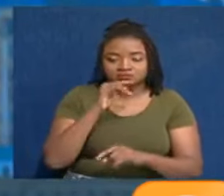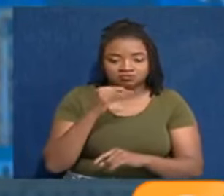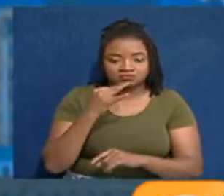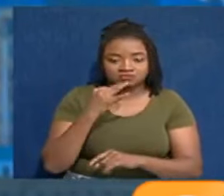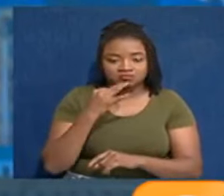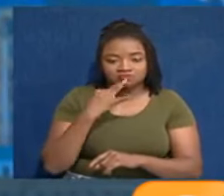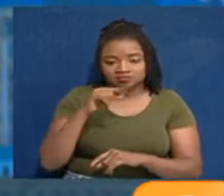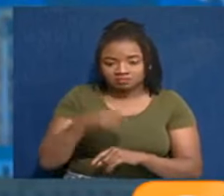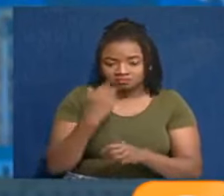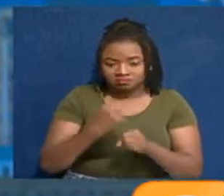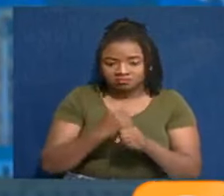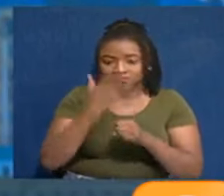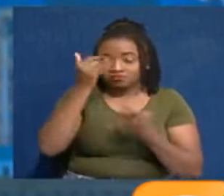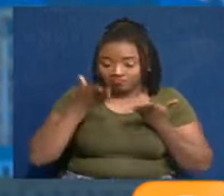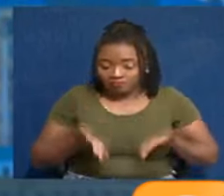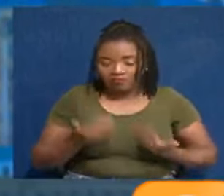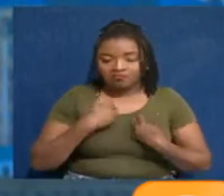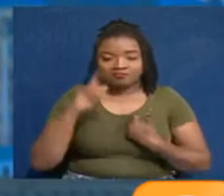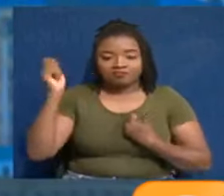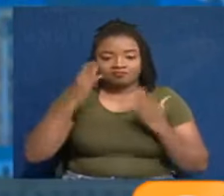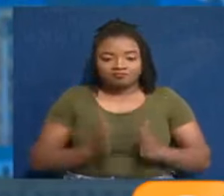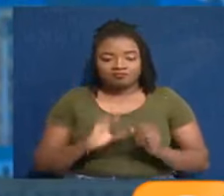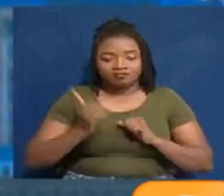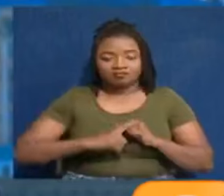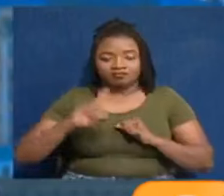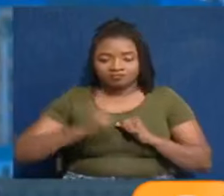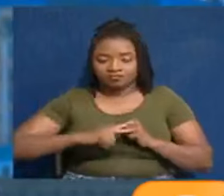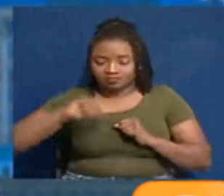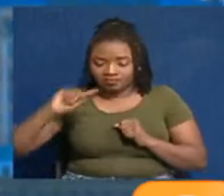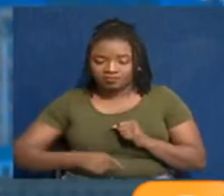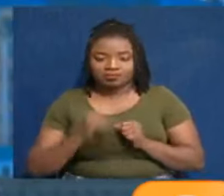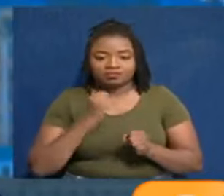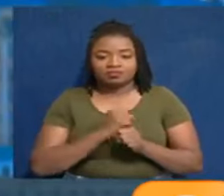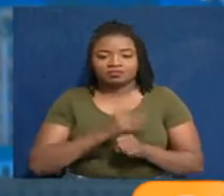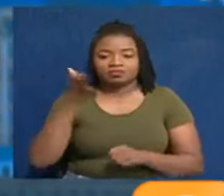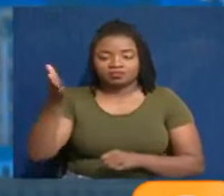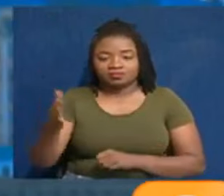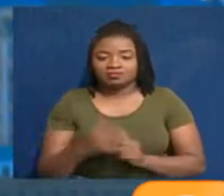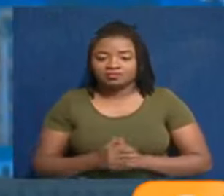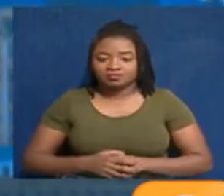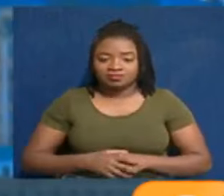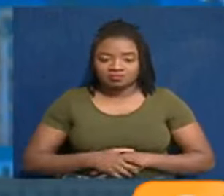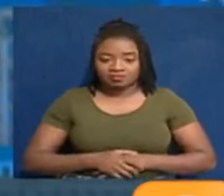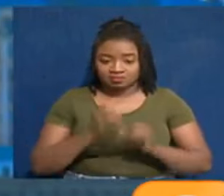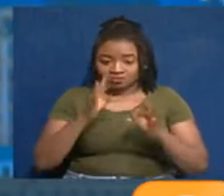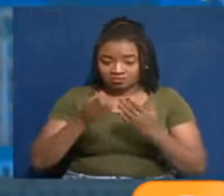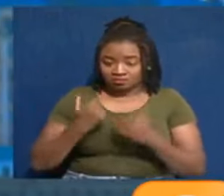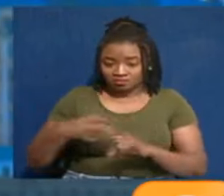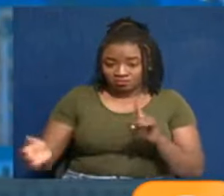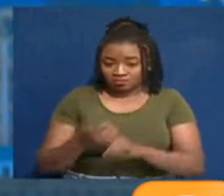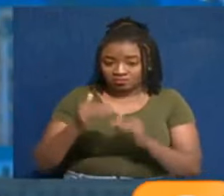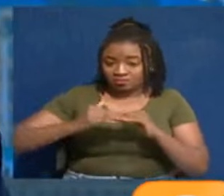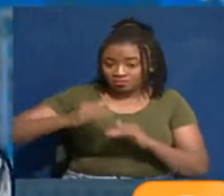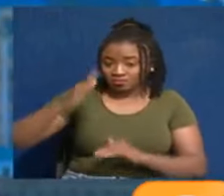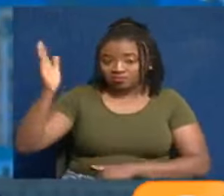working in Qatar, different fields. If we can get 200,000 jobs in Qatar, it's good for us because it